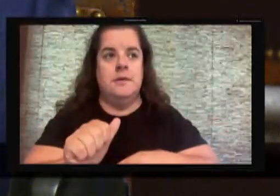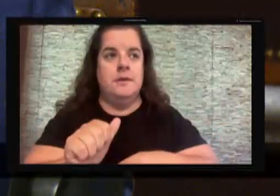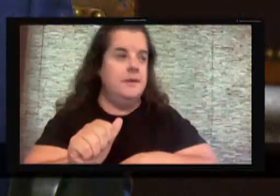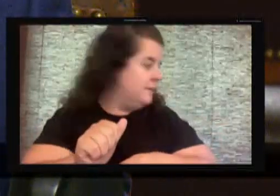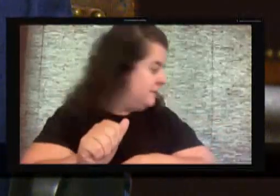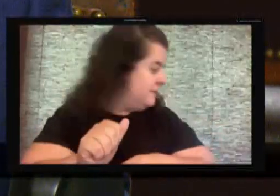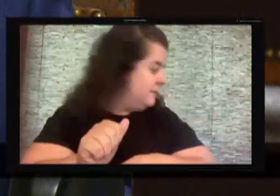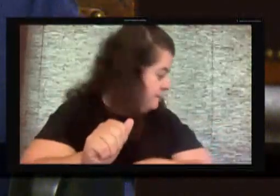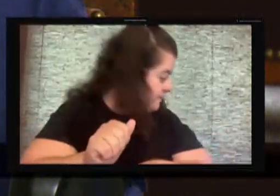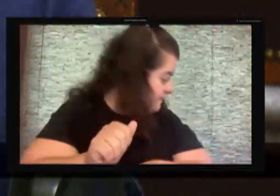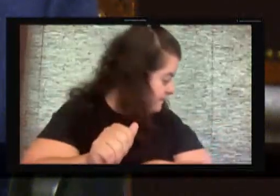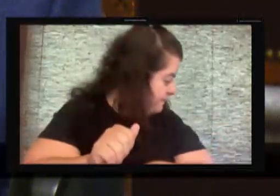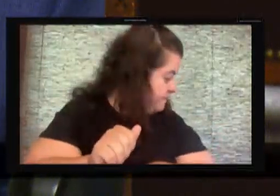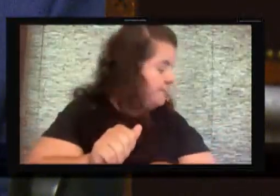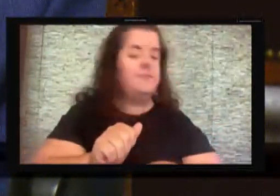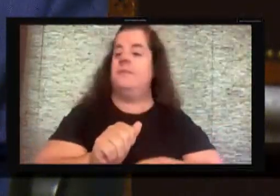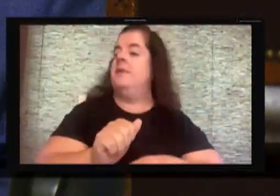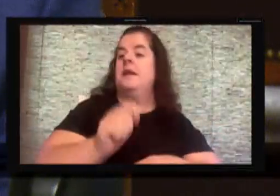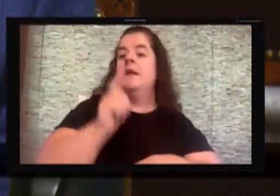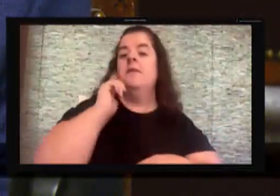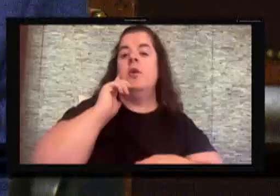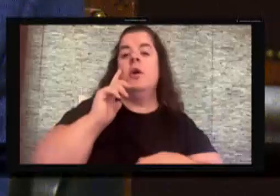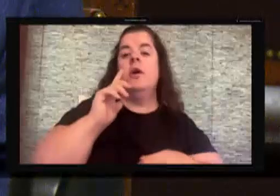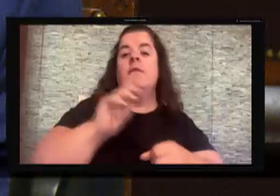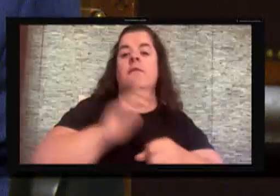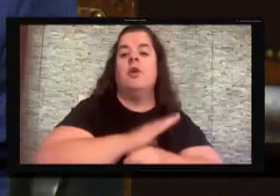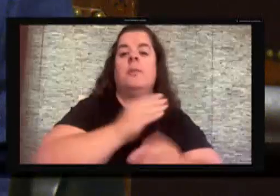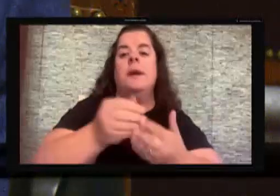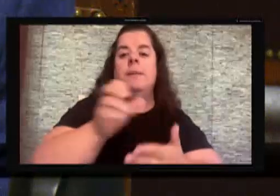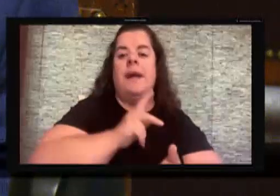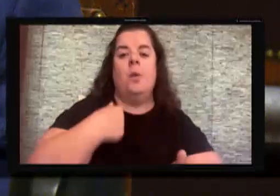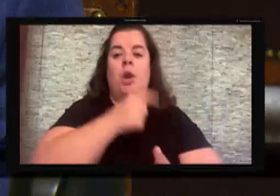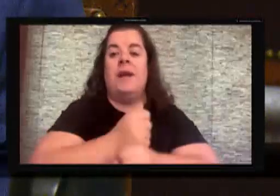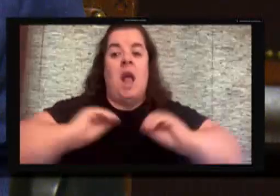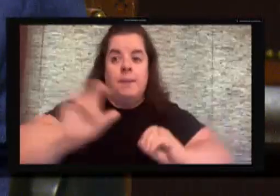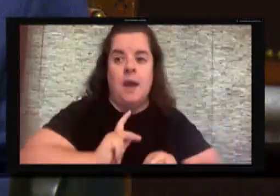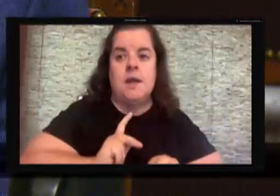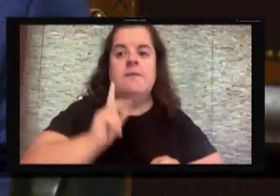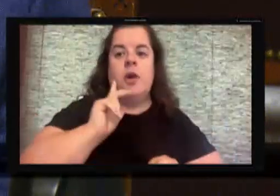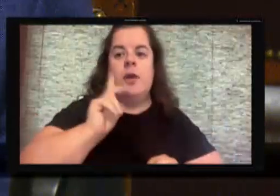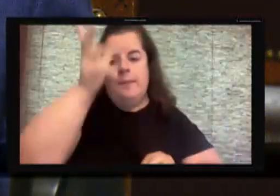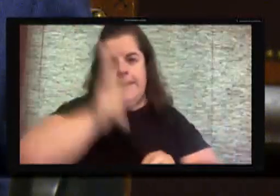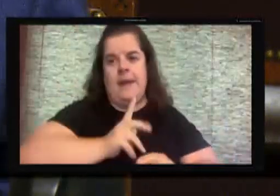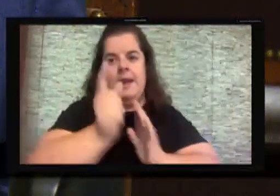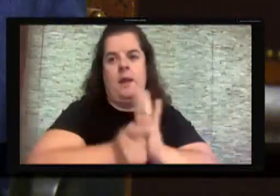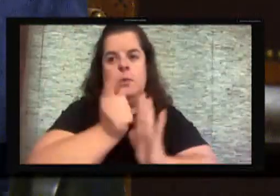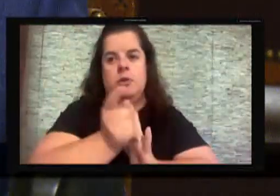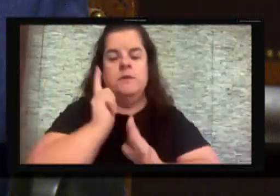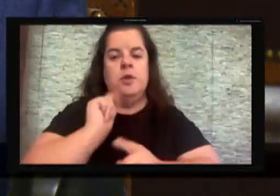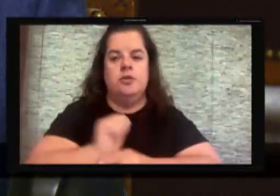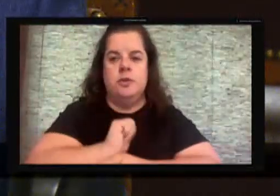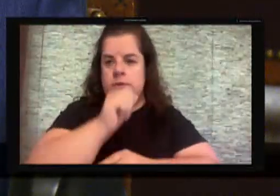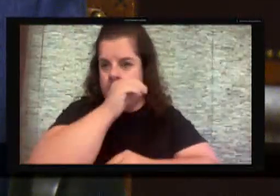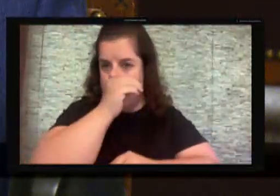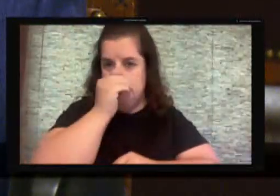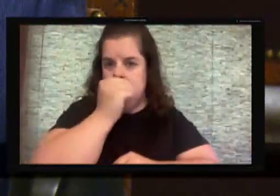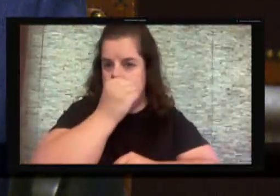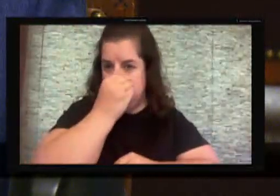okay. But it's the, we don't get reimbursed for the man hours in there and training this person. So